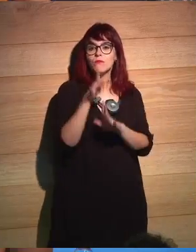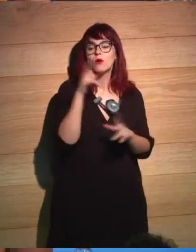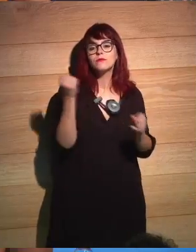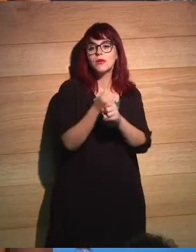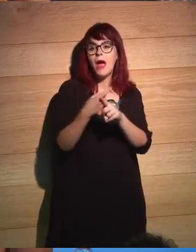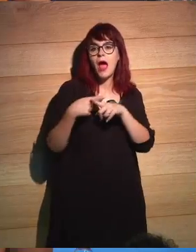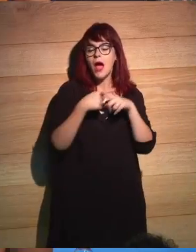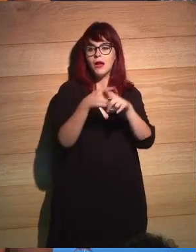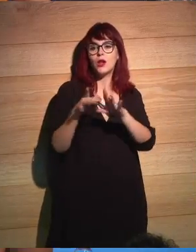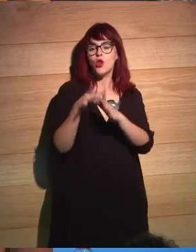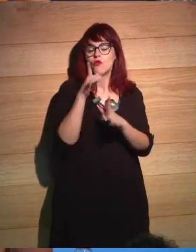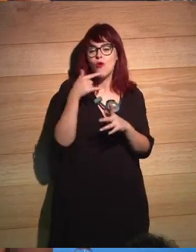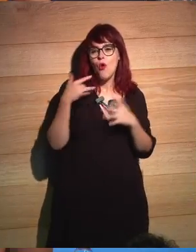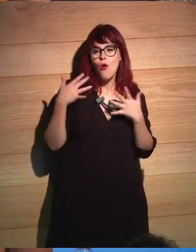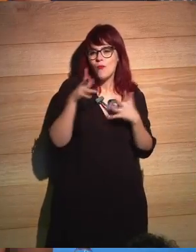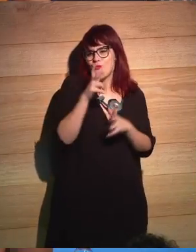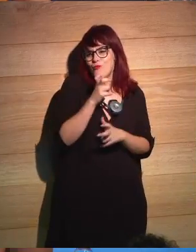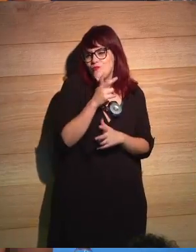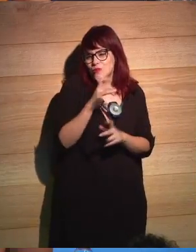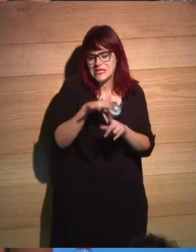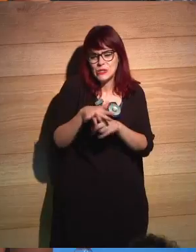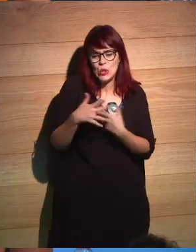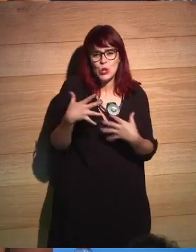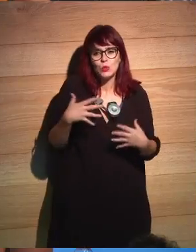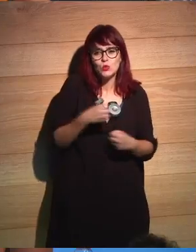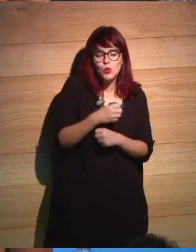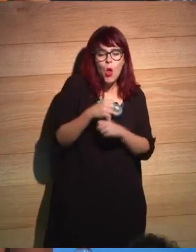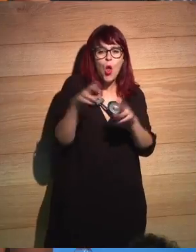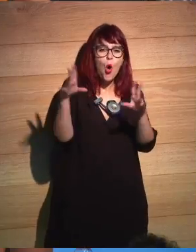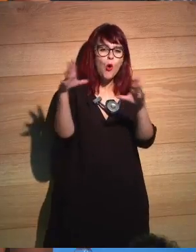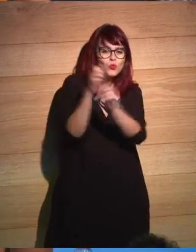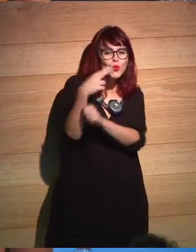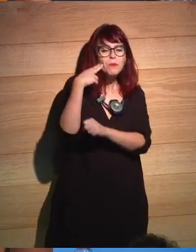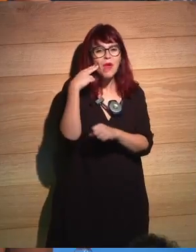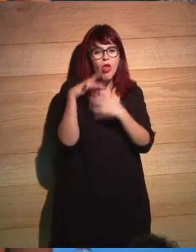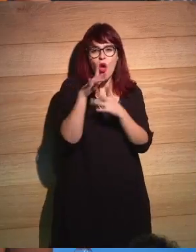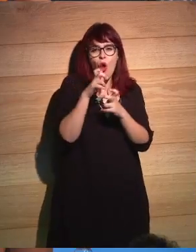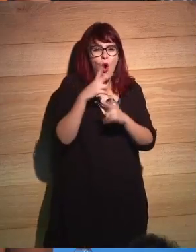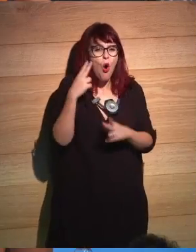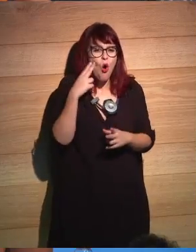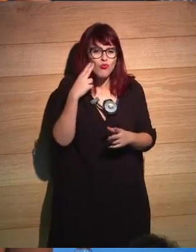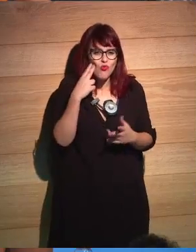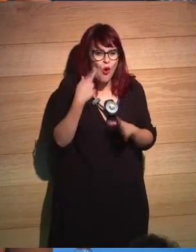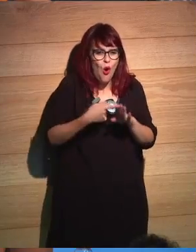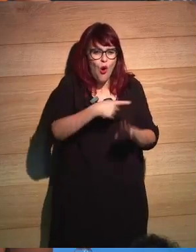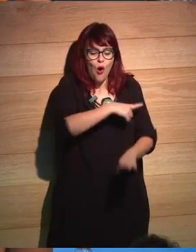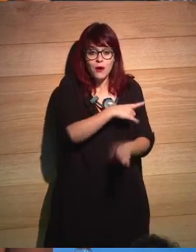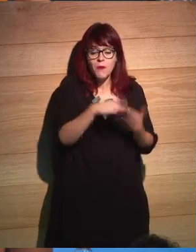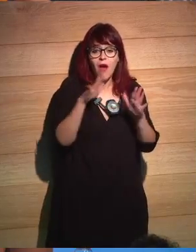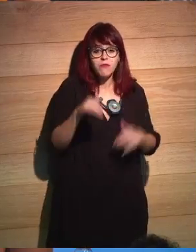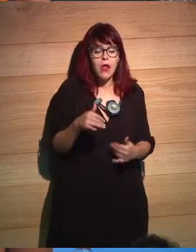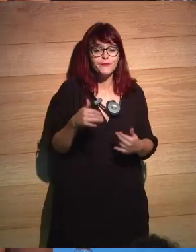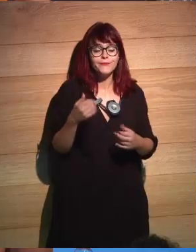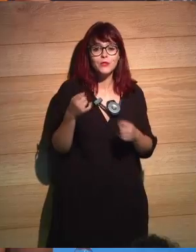of literature written by female writers, because they deal with the horror